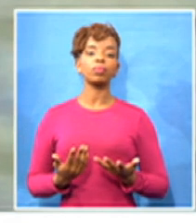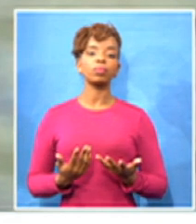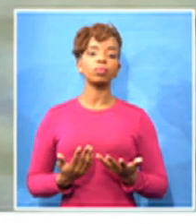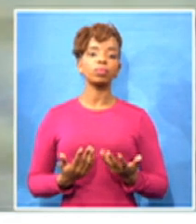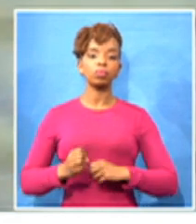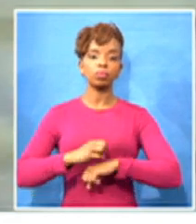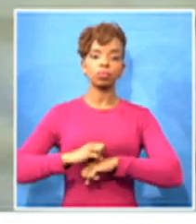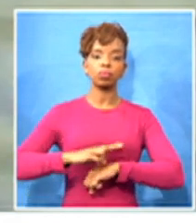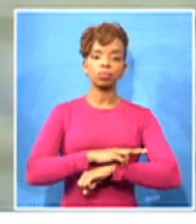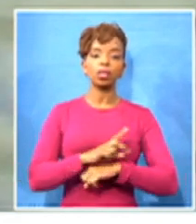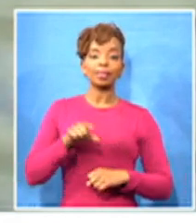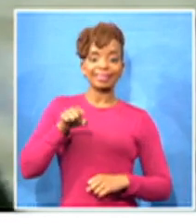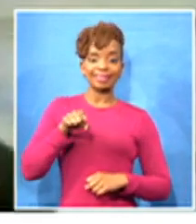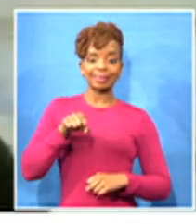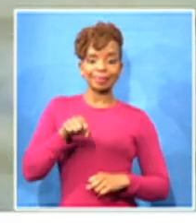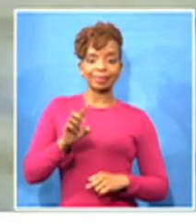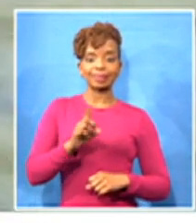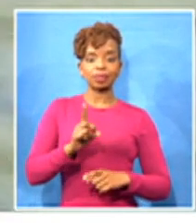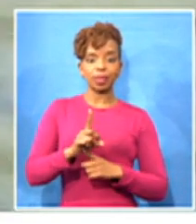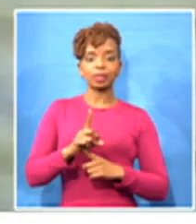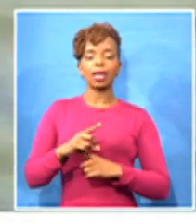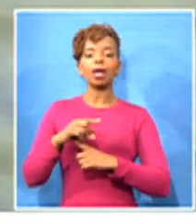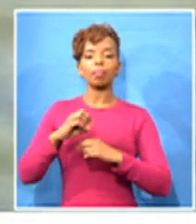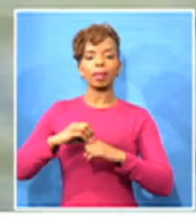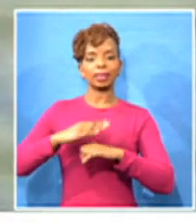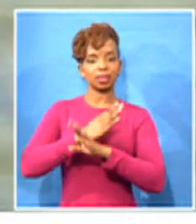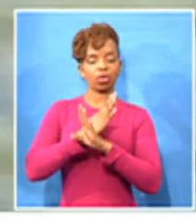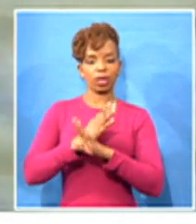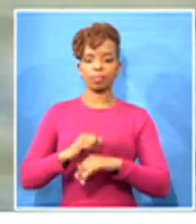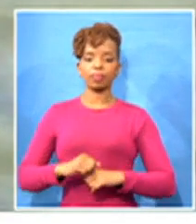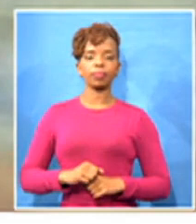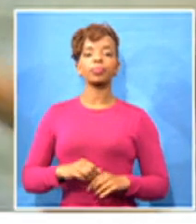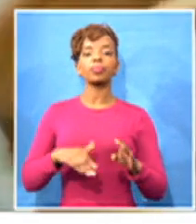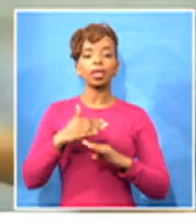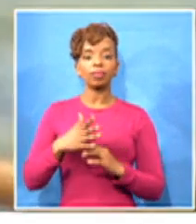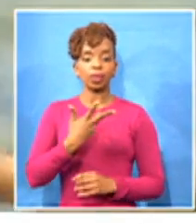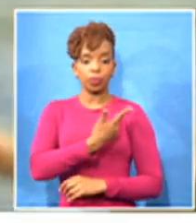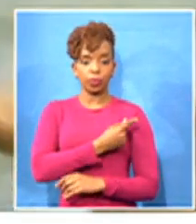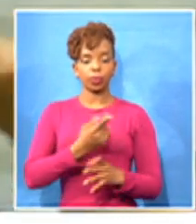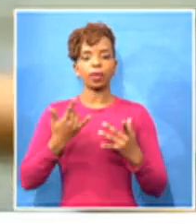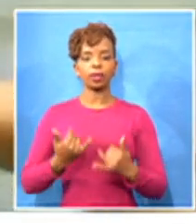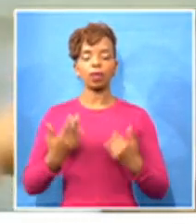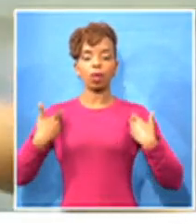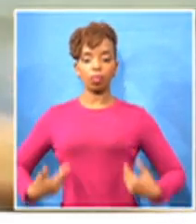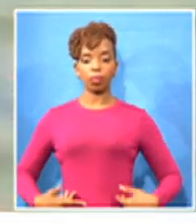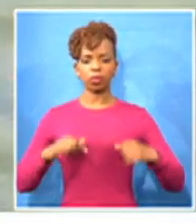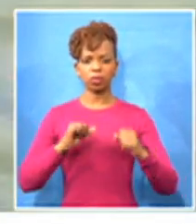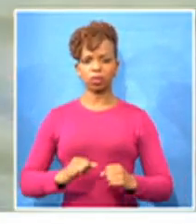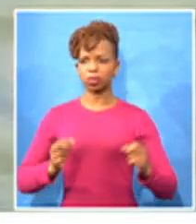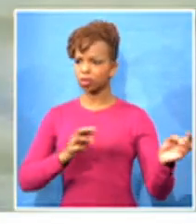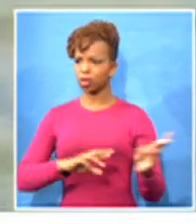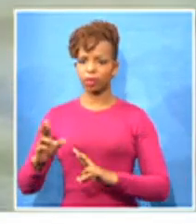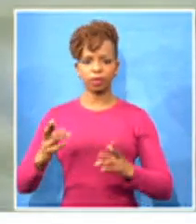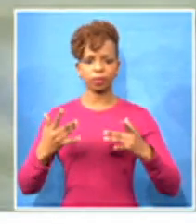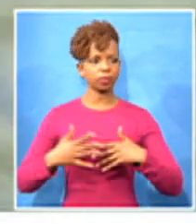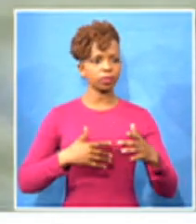or the actual bacteria. And so what happens is after you've been vaccinated and now your body is ready to fend off that